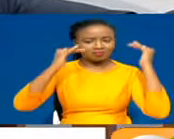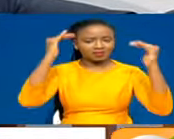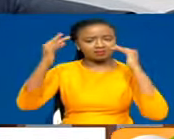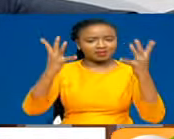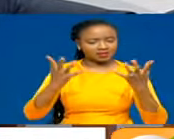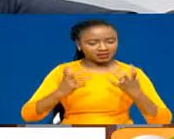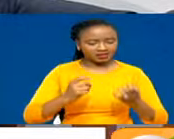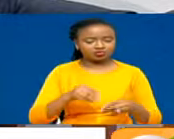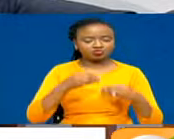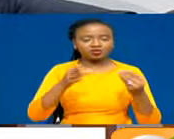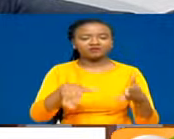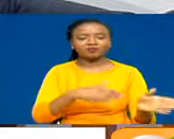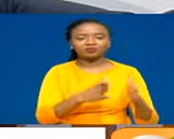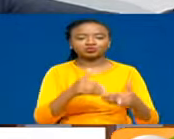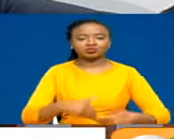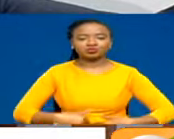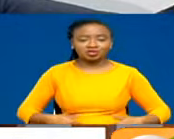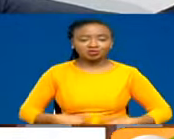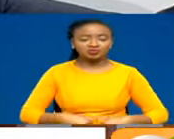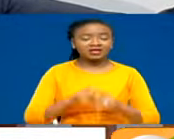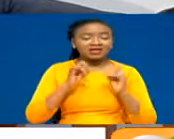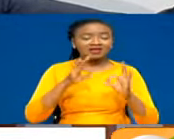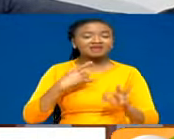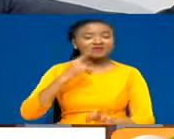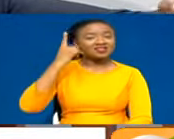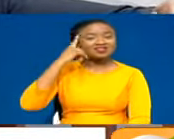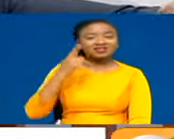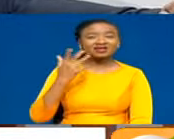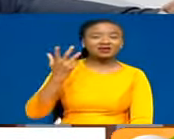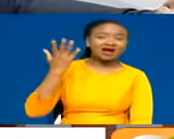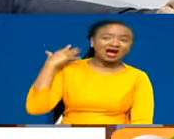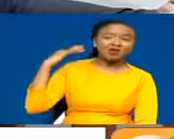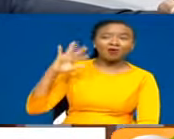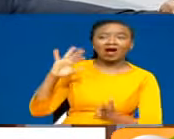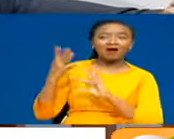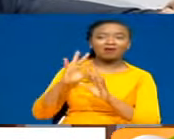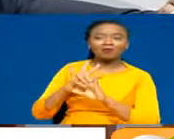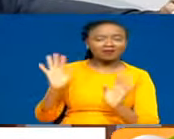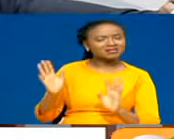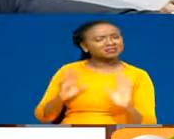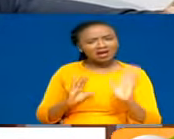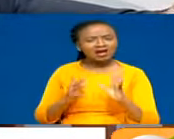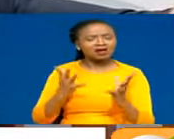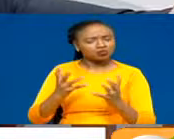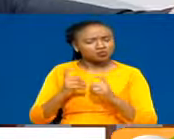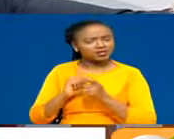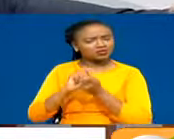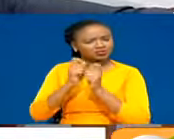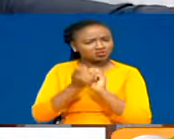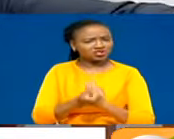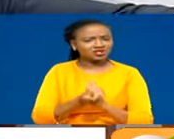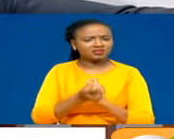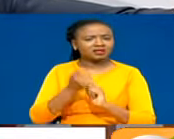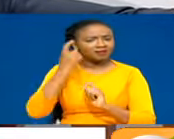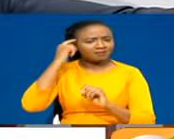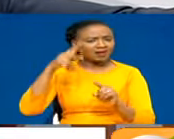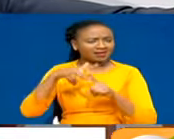don't think that way, and we live in the old ways, we don't evolve. We have to evolve. Yeah,